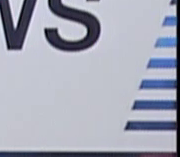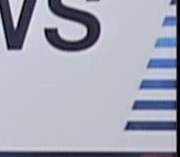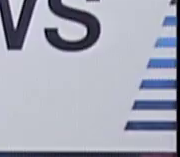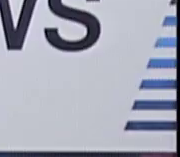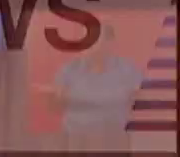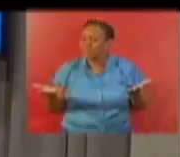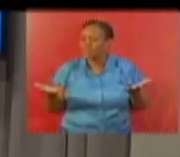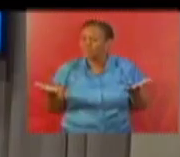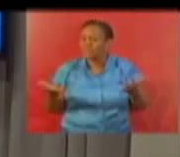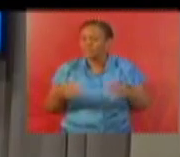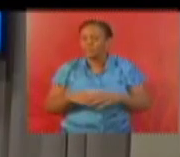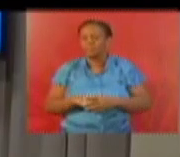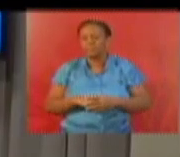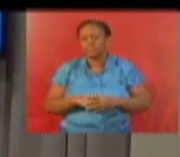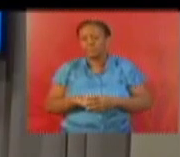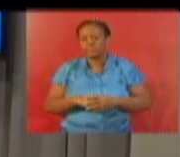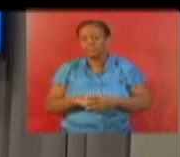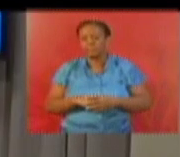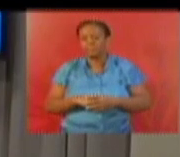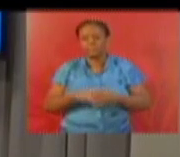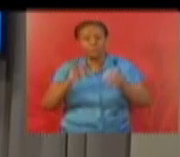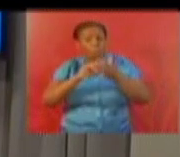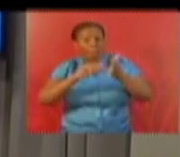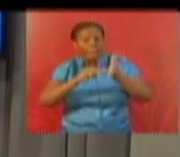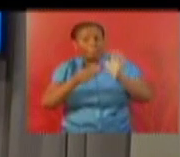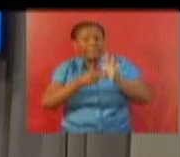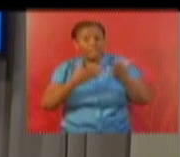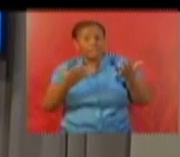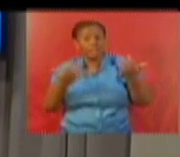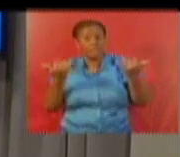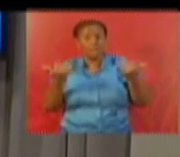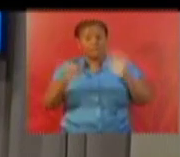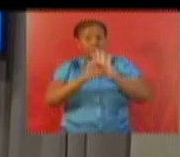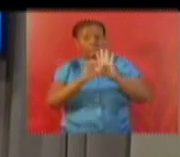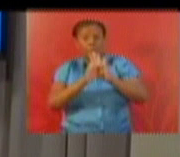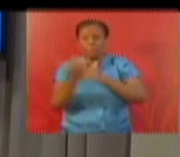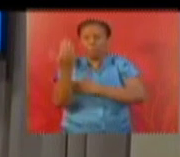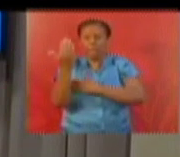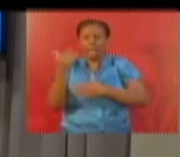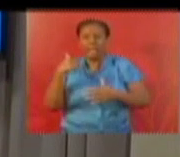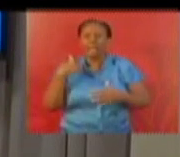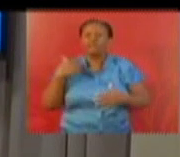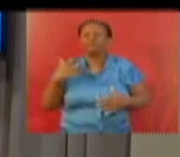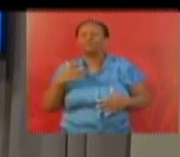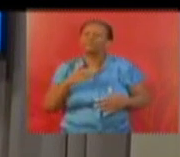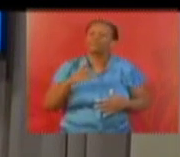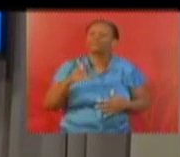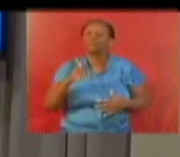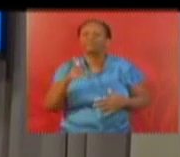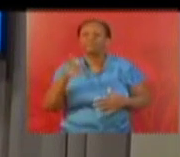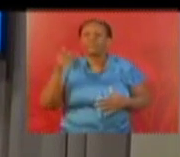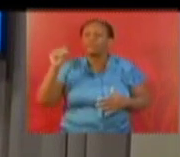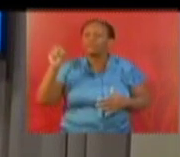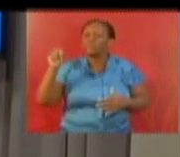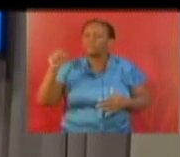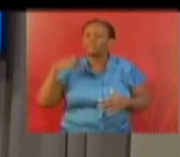public. Coming into Port of Spain this morning, I am still seeing people, even though the police have been charging